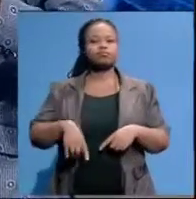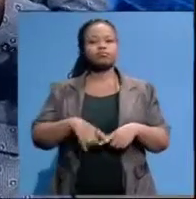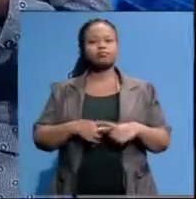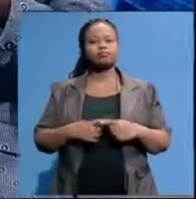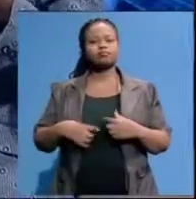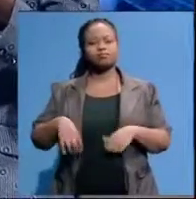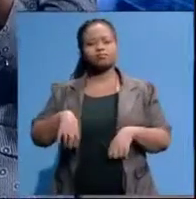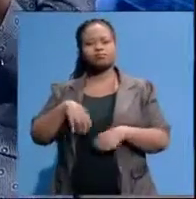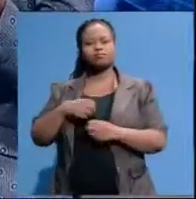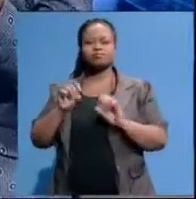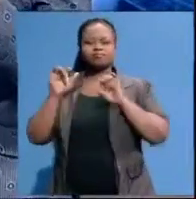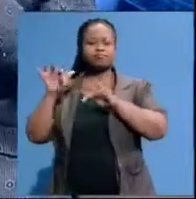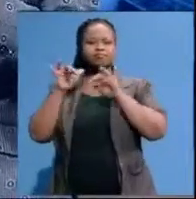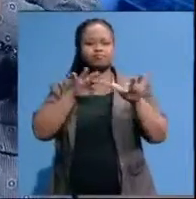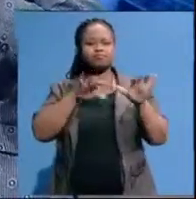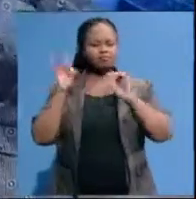unhonhlopheko